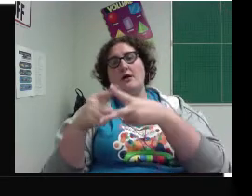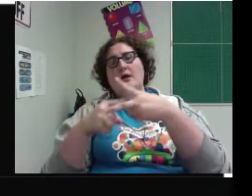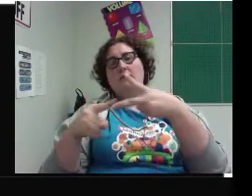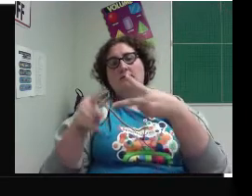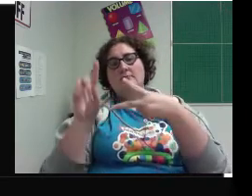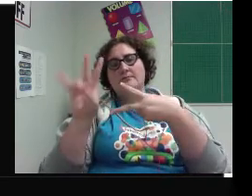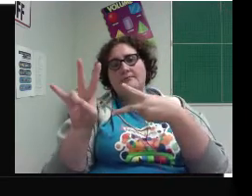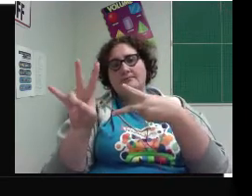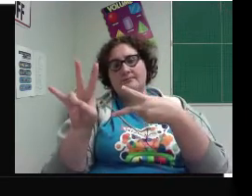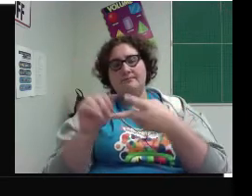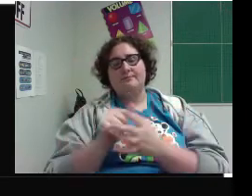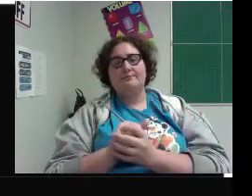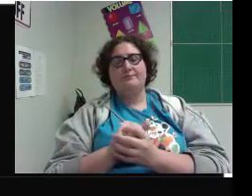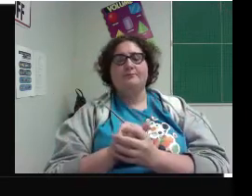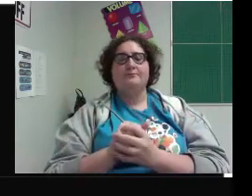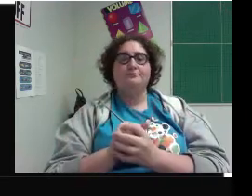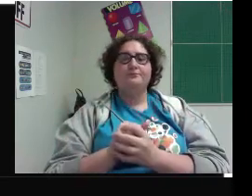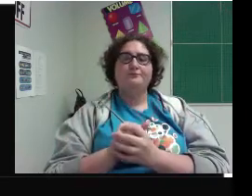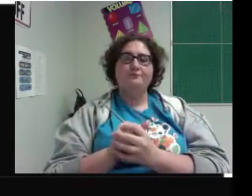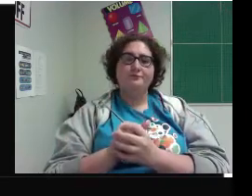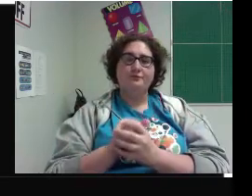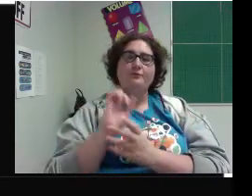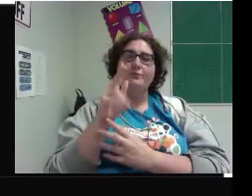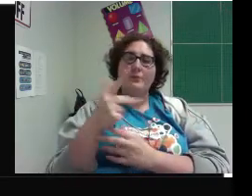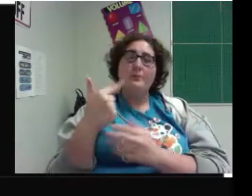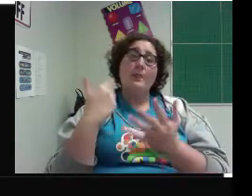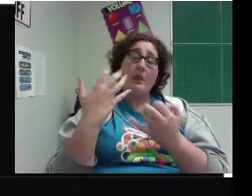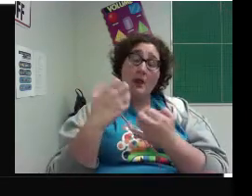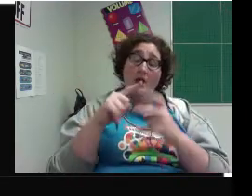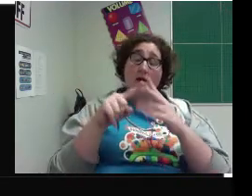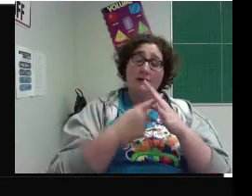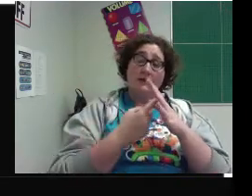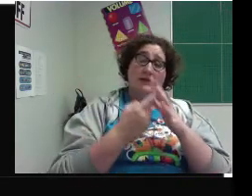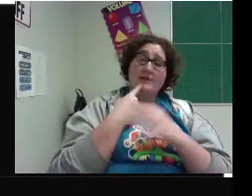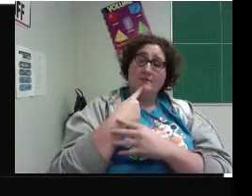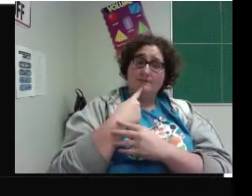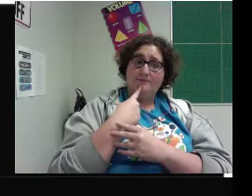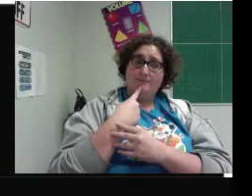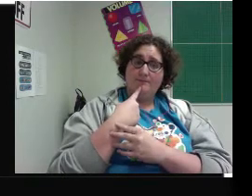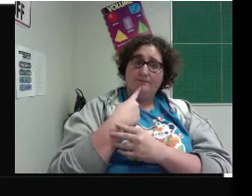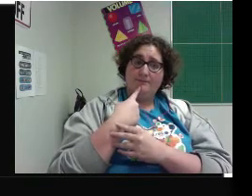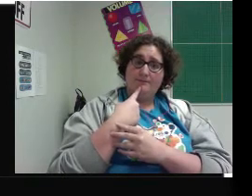7. Okay, so we want to start off by saying